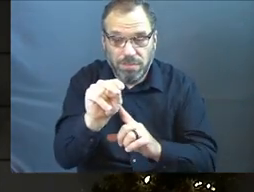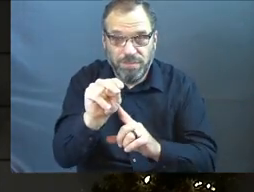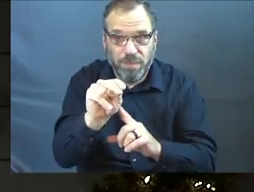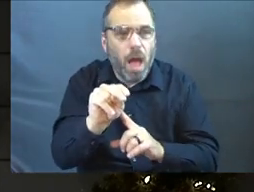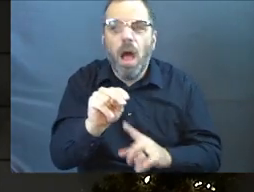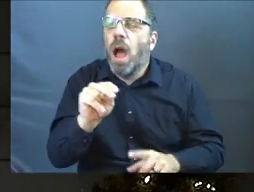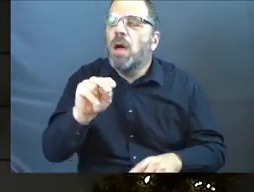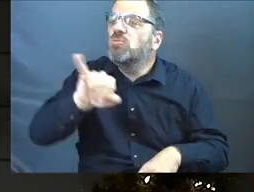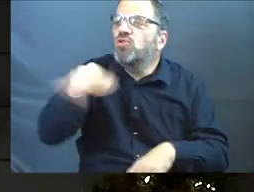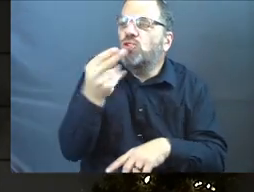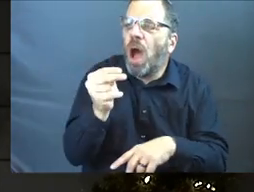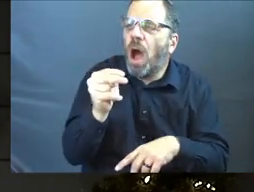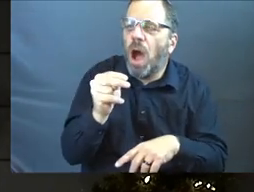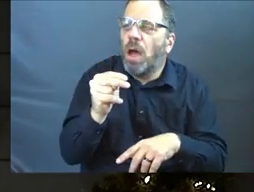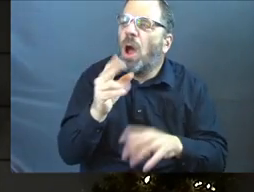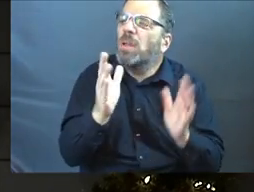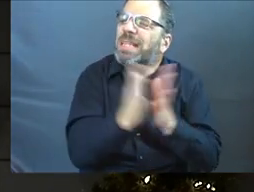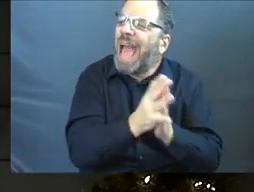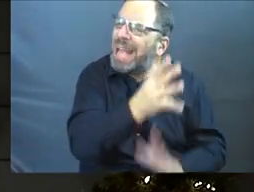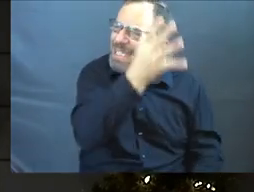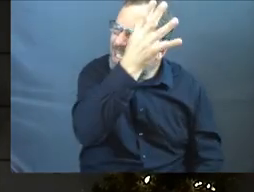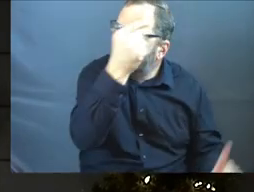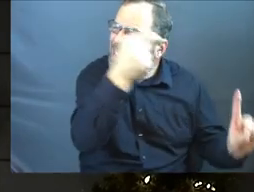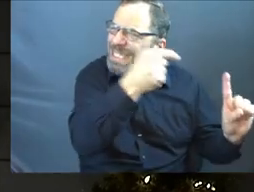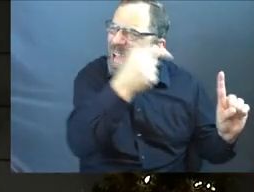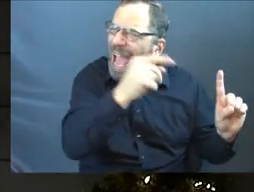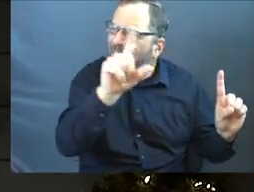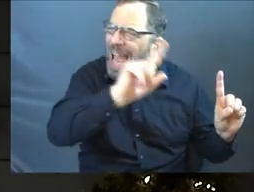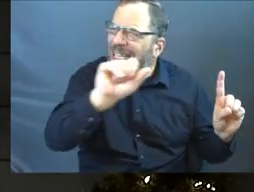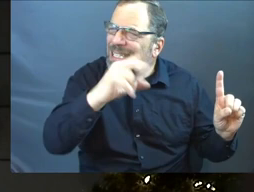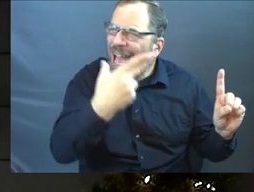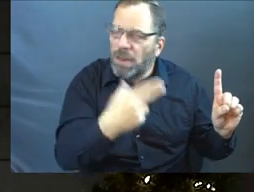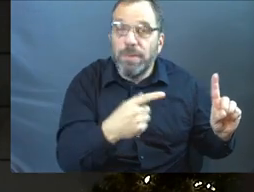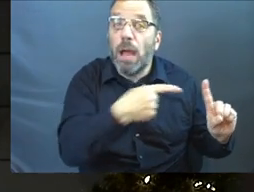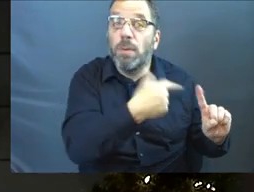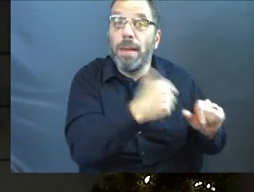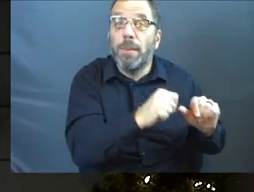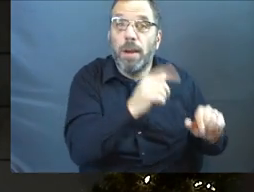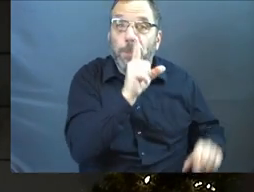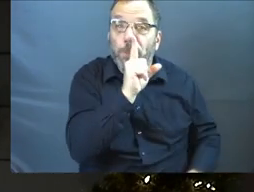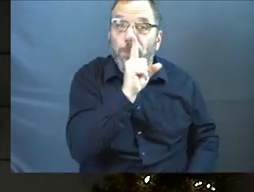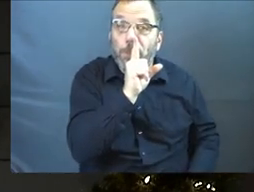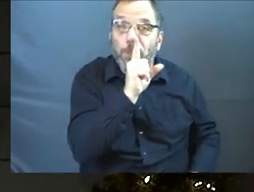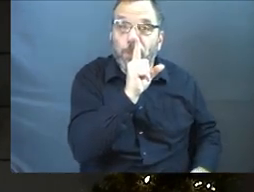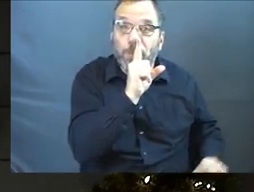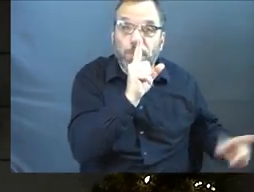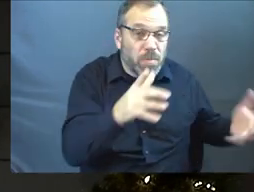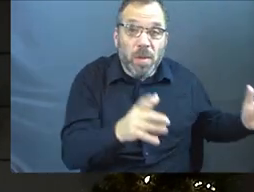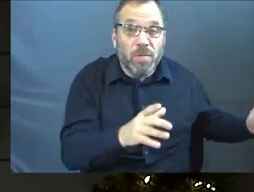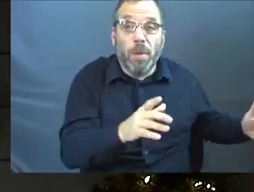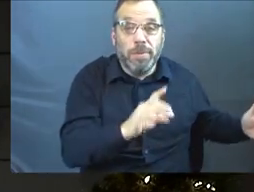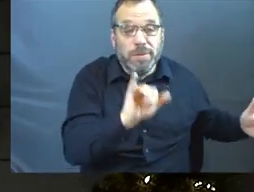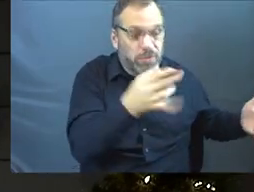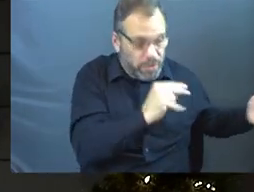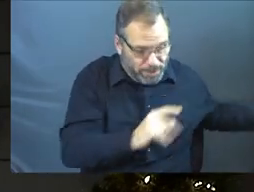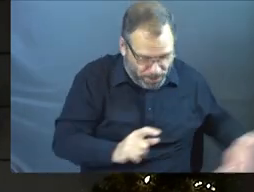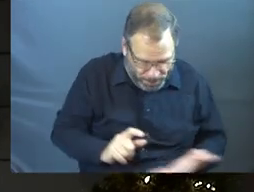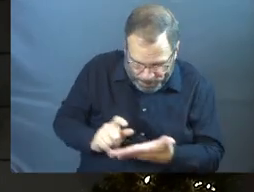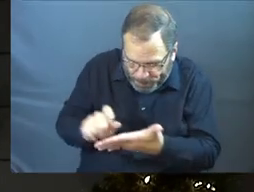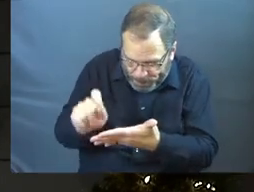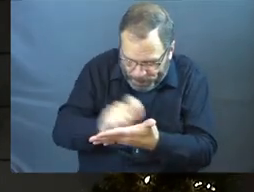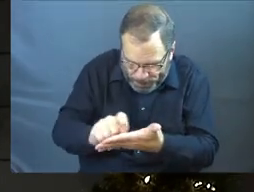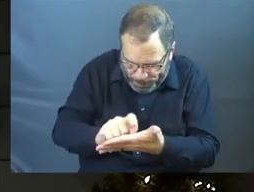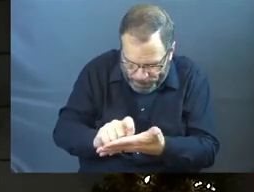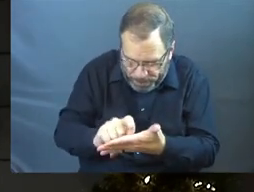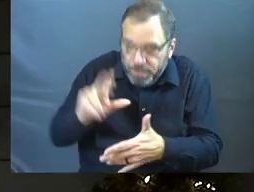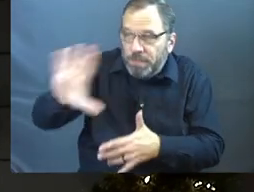Name him John. Well, let's ask his dad. What does his dad think? So Zachariah comes in. Again, he cannot speak. So he grabs a tablet to write on, and he writes on this thing. He